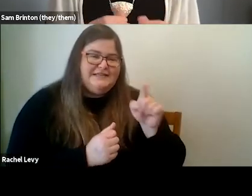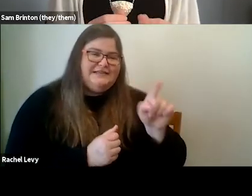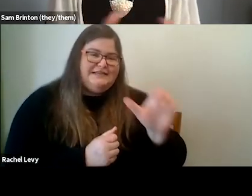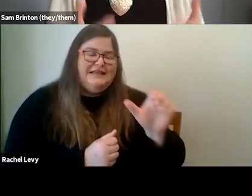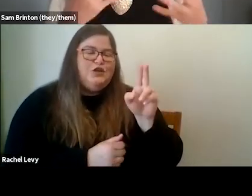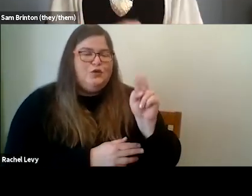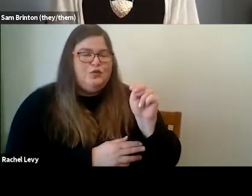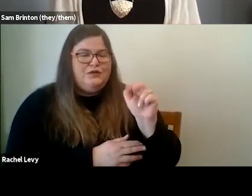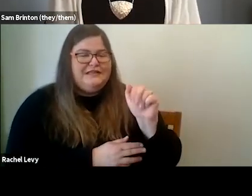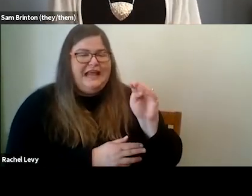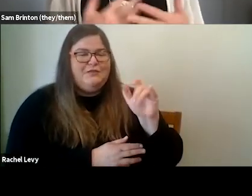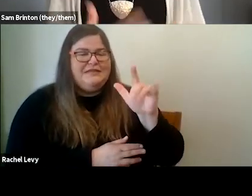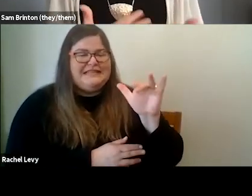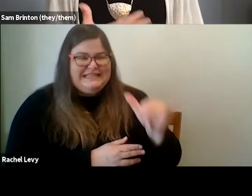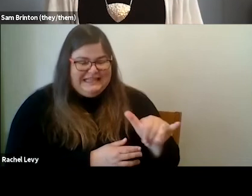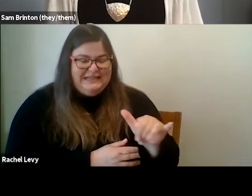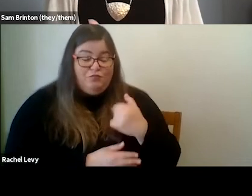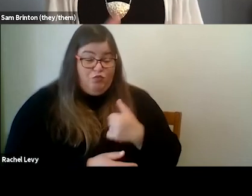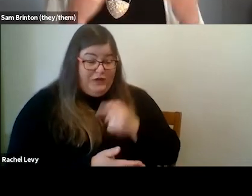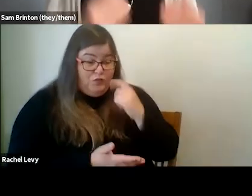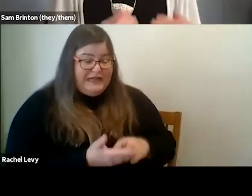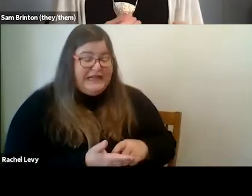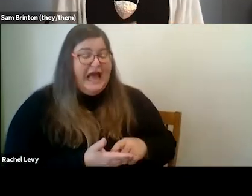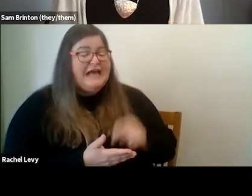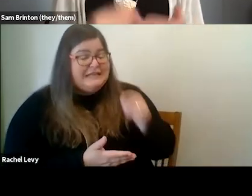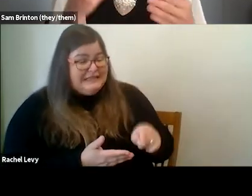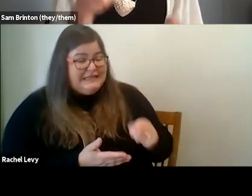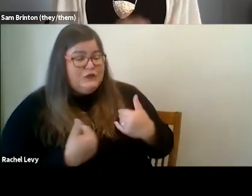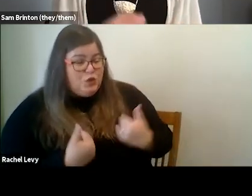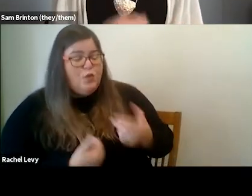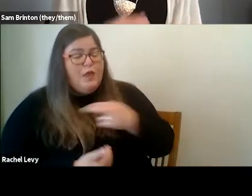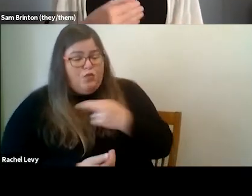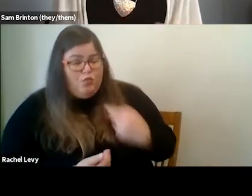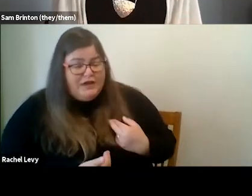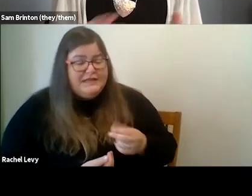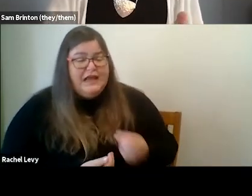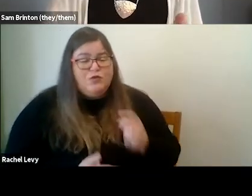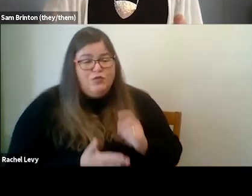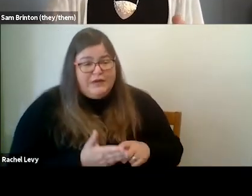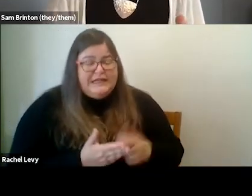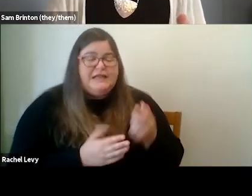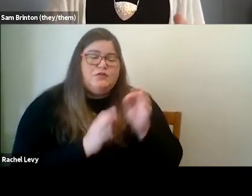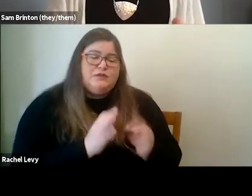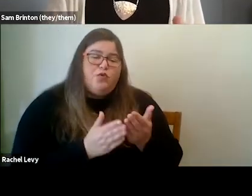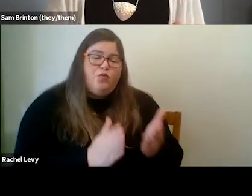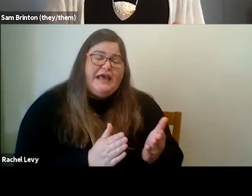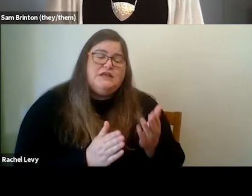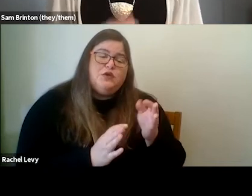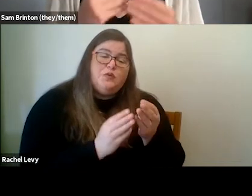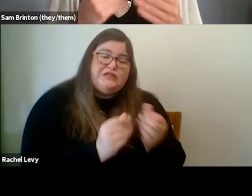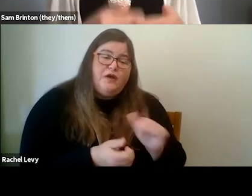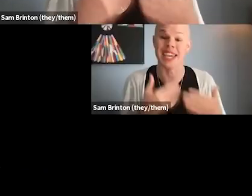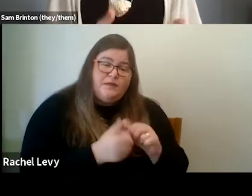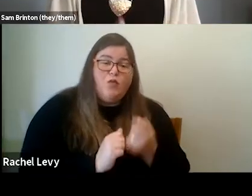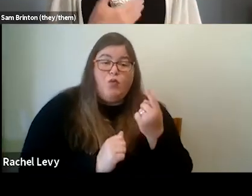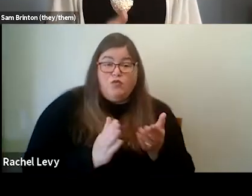we recognize that LGBTQ youth are at risk. And we also recognize that there are simple ways to solve this problem. One of those ways will be